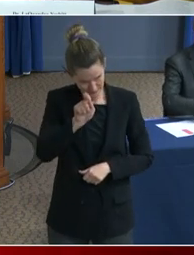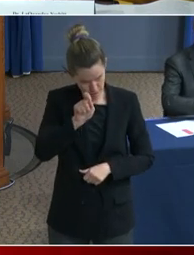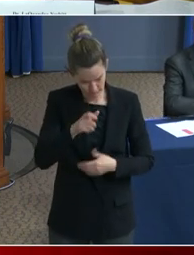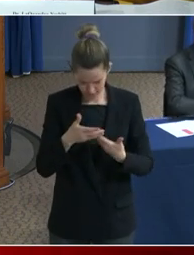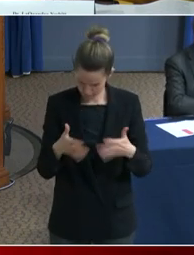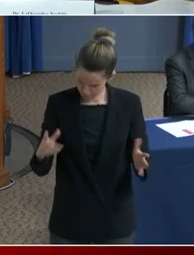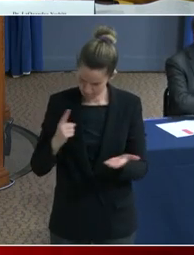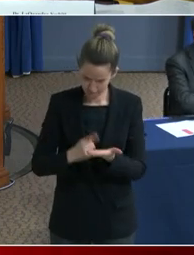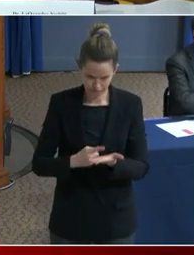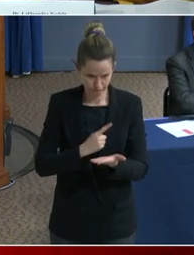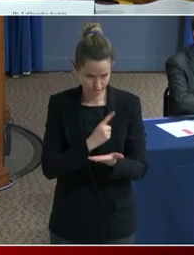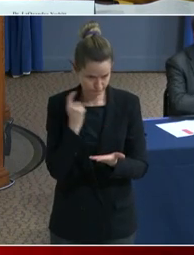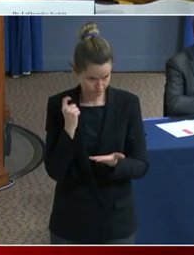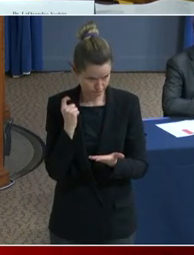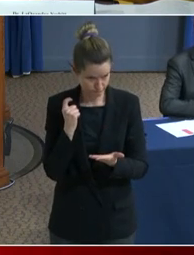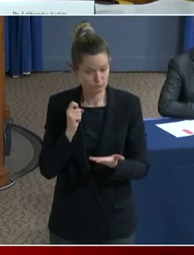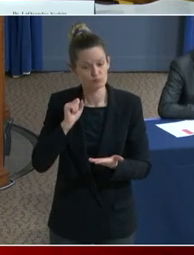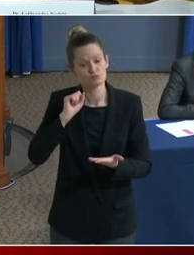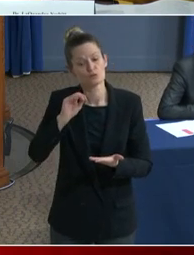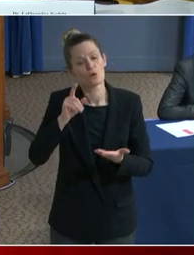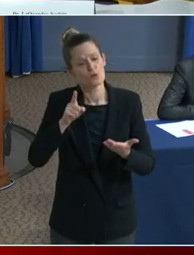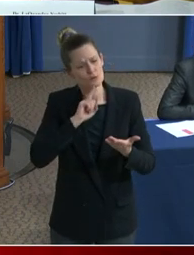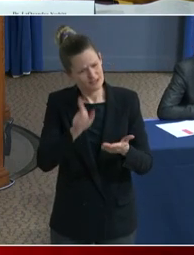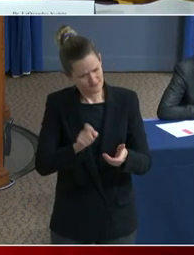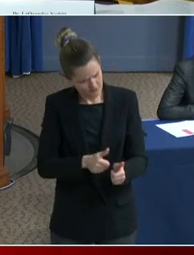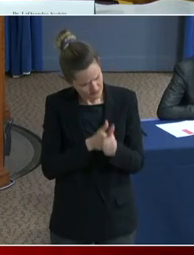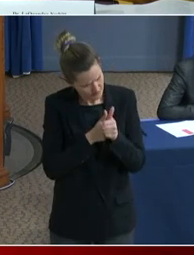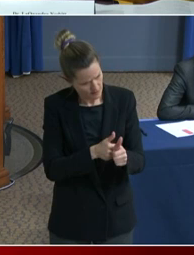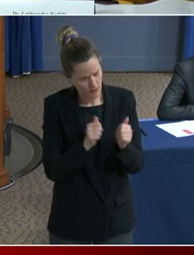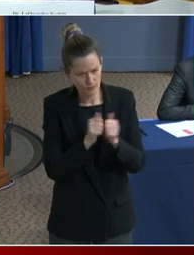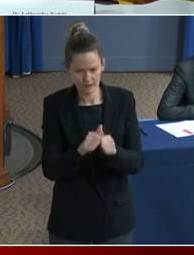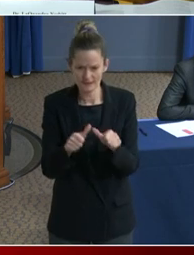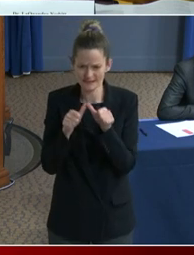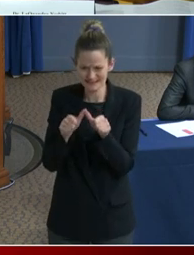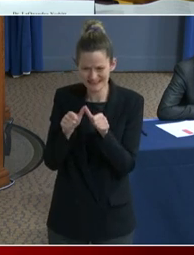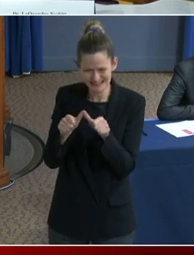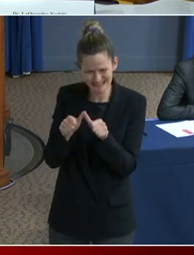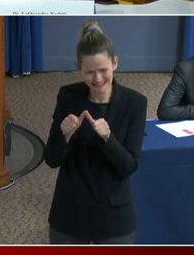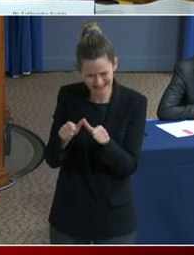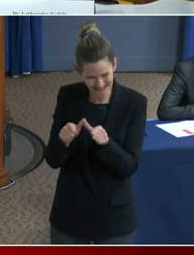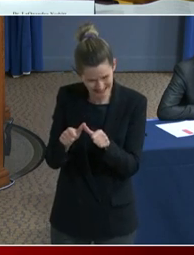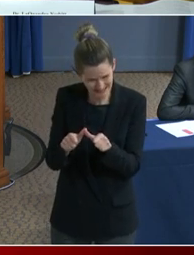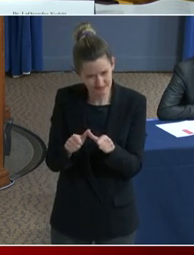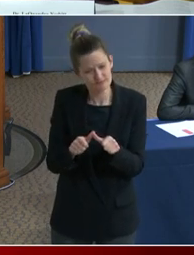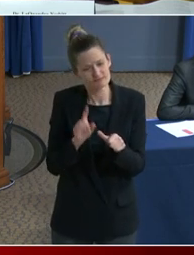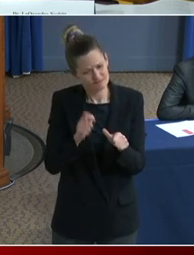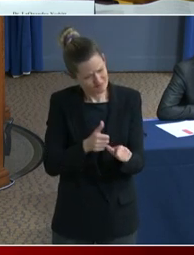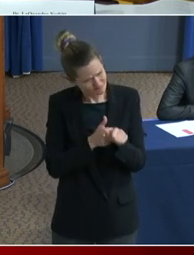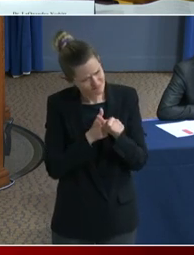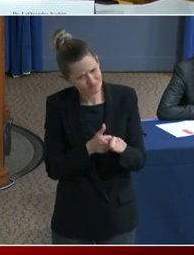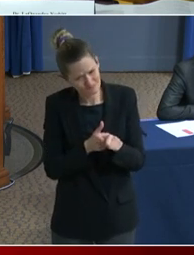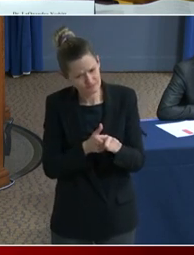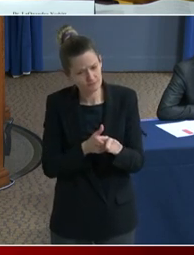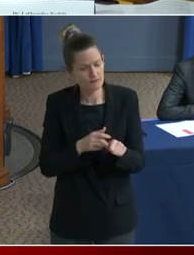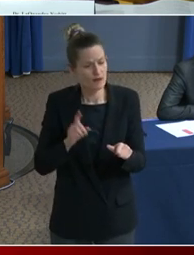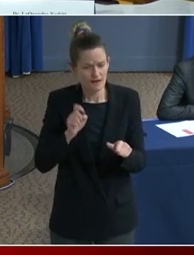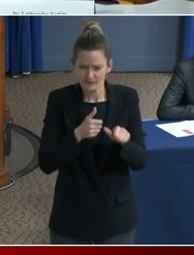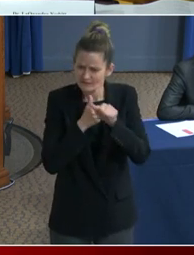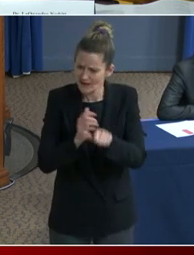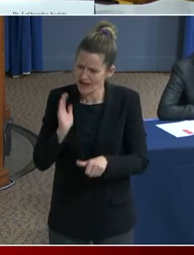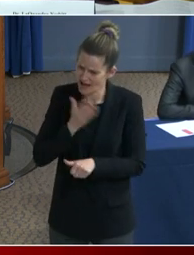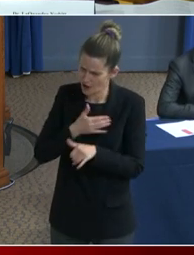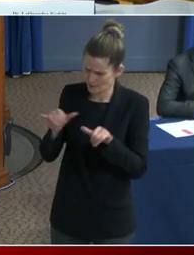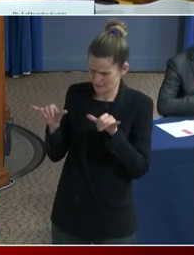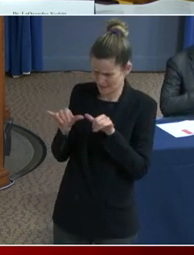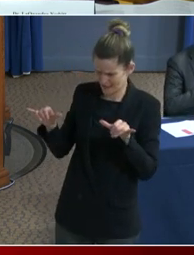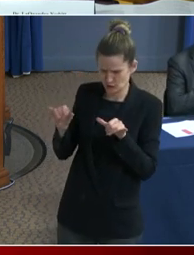that message. This is consistent with our previous statements to folks around how to follow our metrics and how to